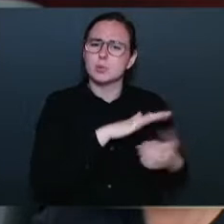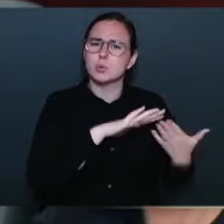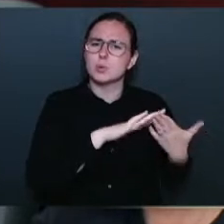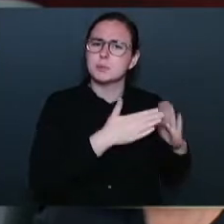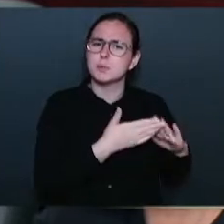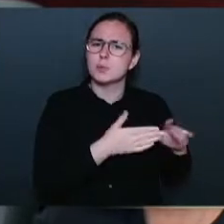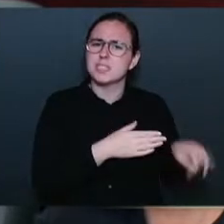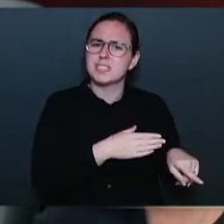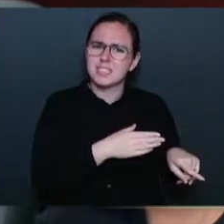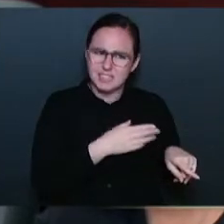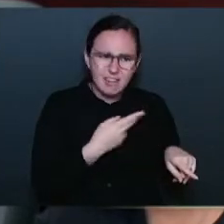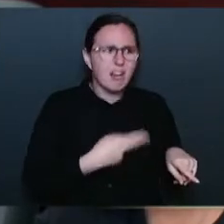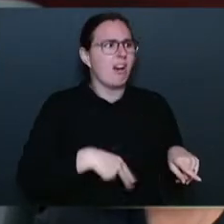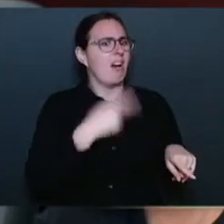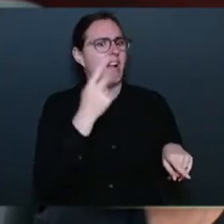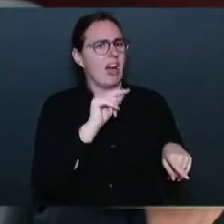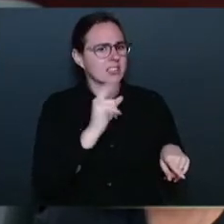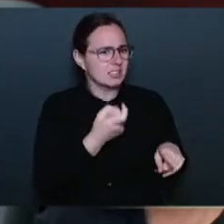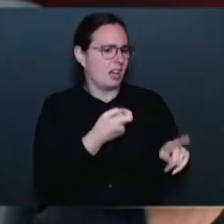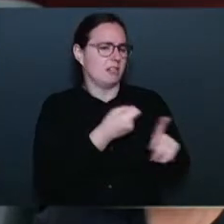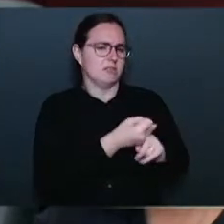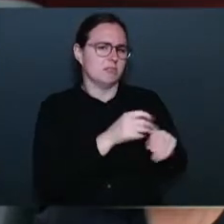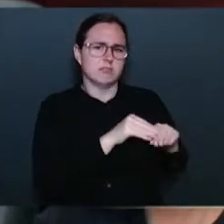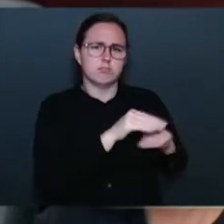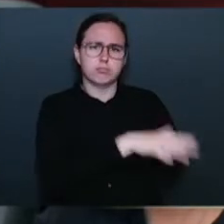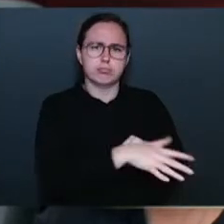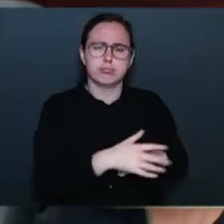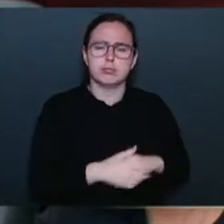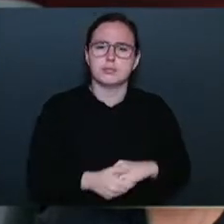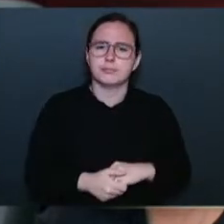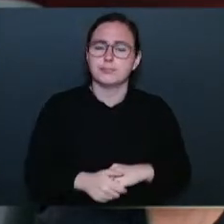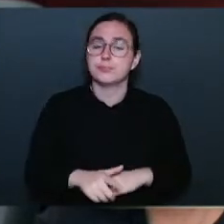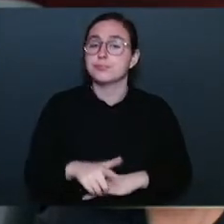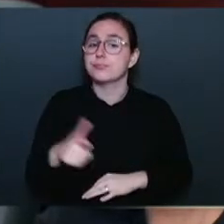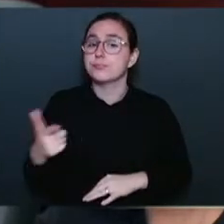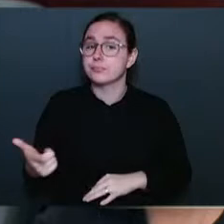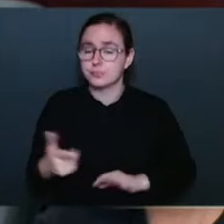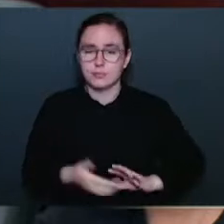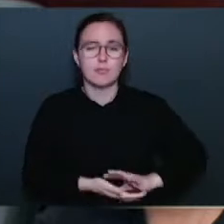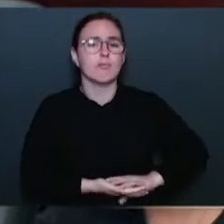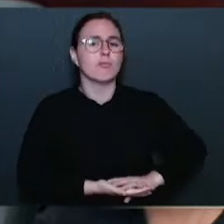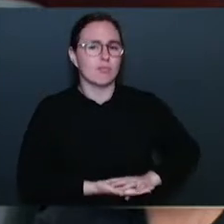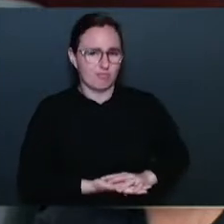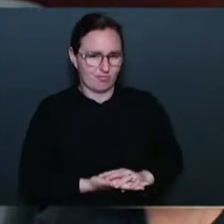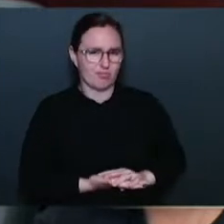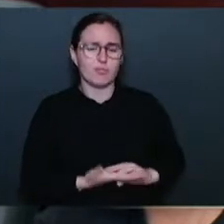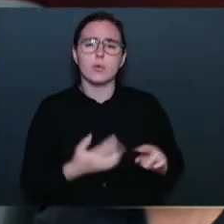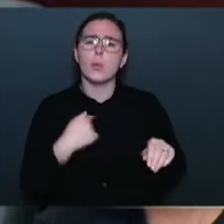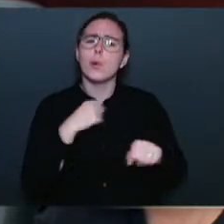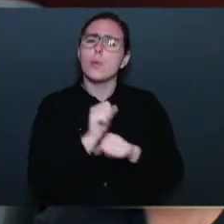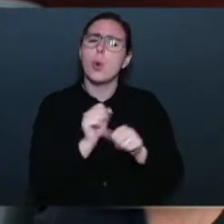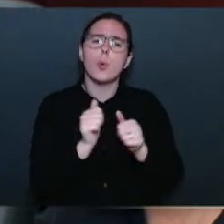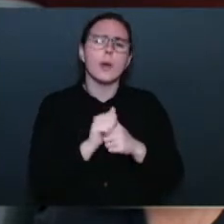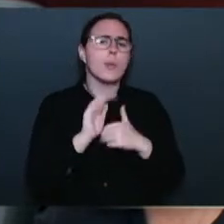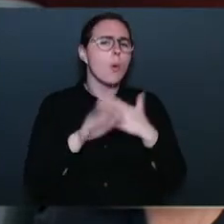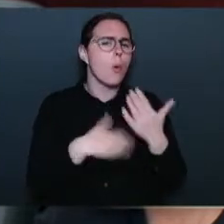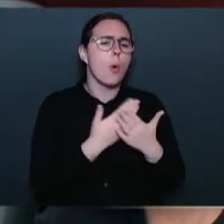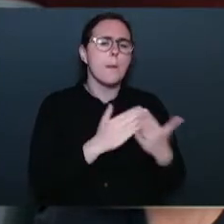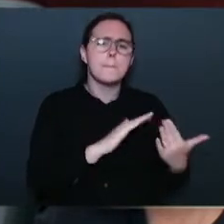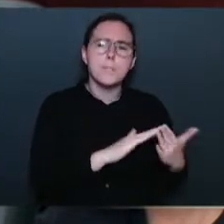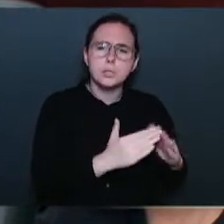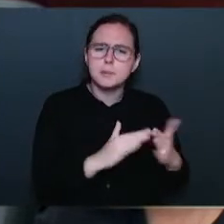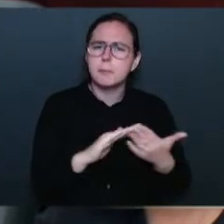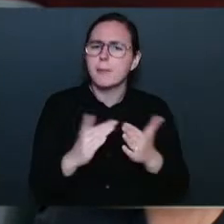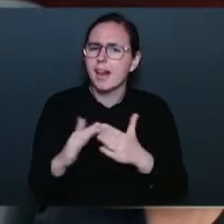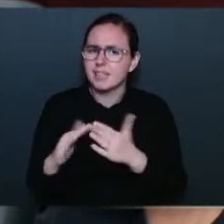well thank you Mr Speaker again we're working with all municipalities to ensure that Alberta is not only prosperous today but Mr